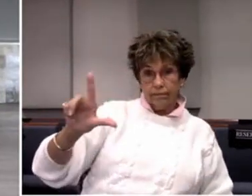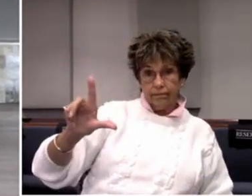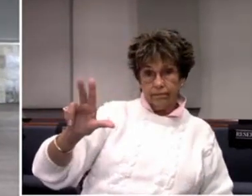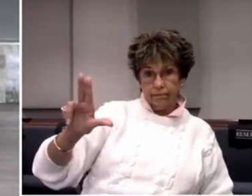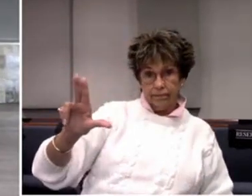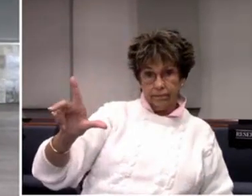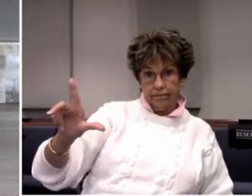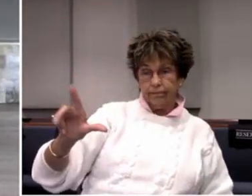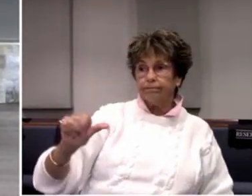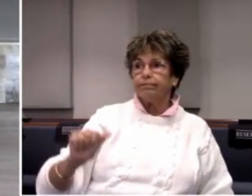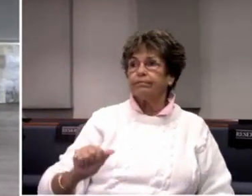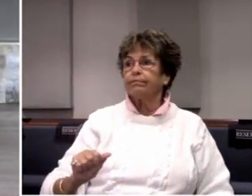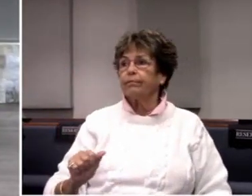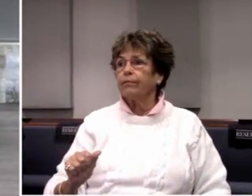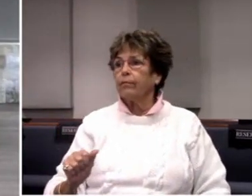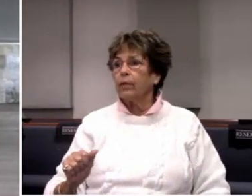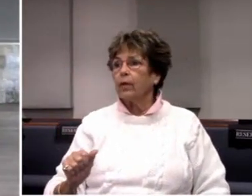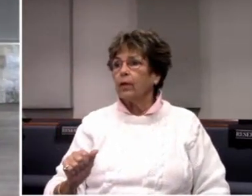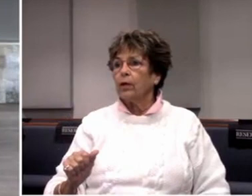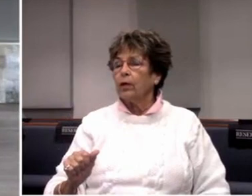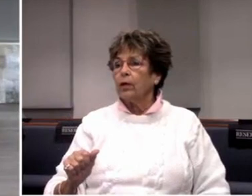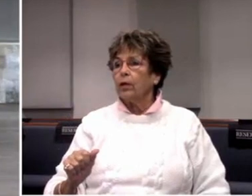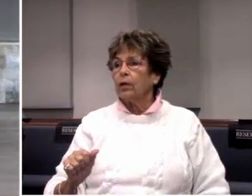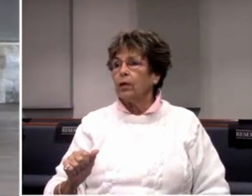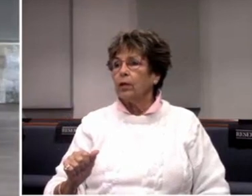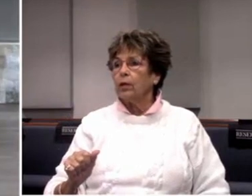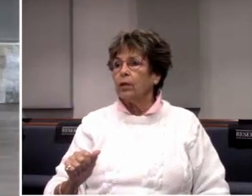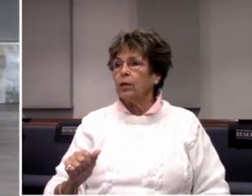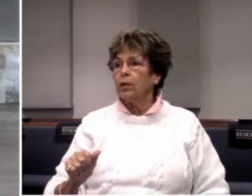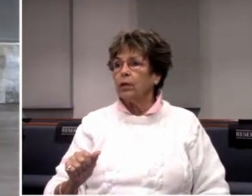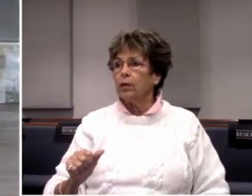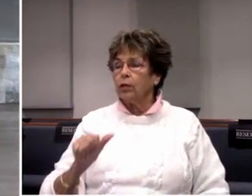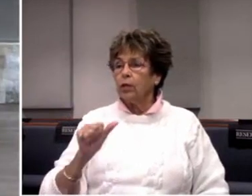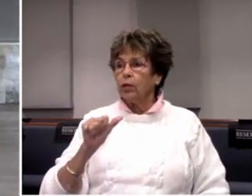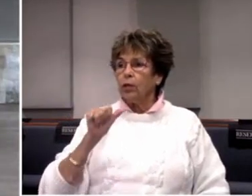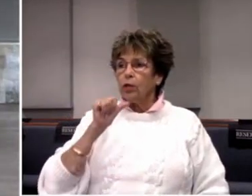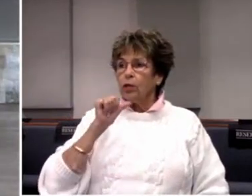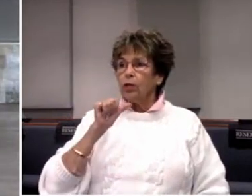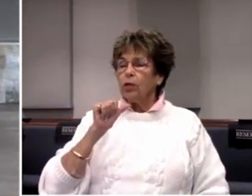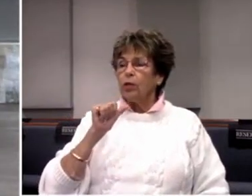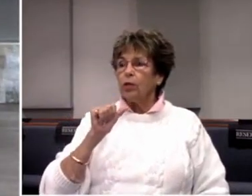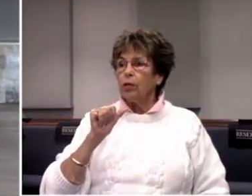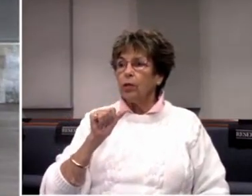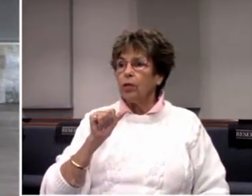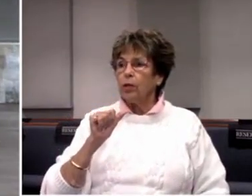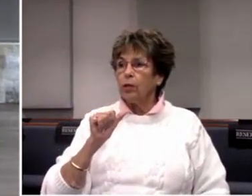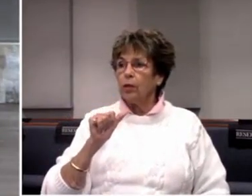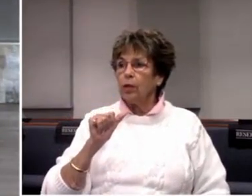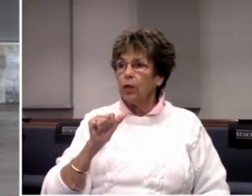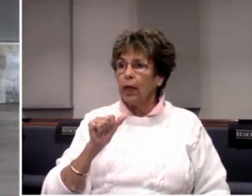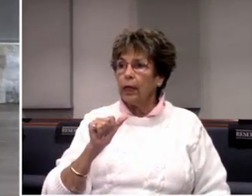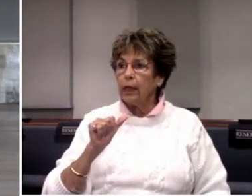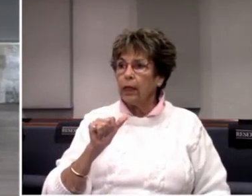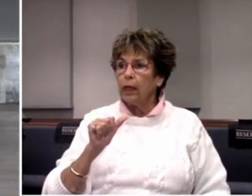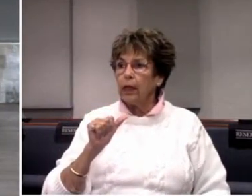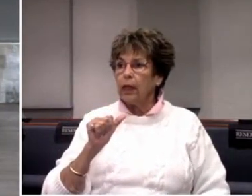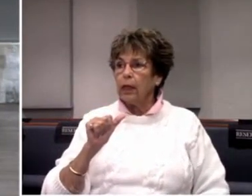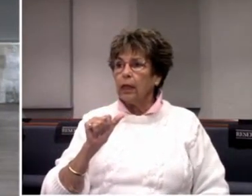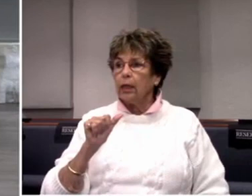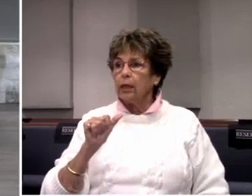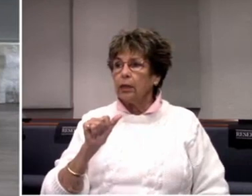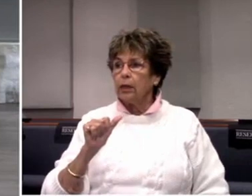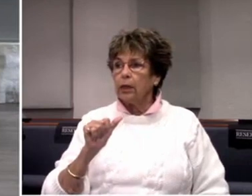take three areas here. And the first one is recompense to no man evil for evil. So the mentality that says eye for an